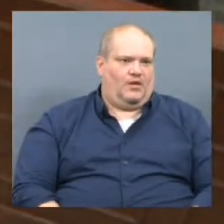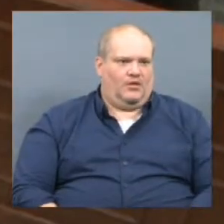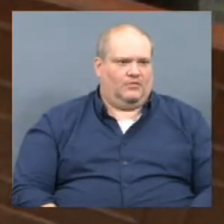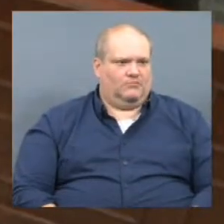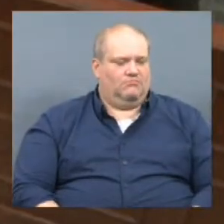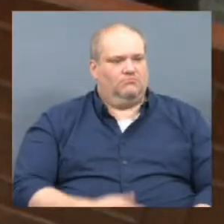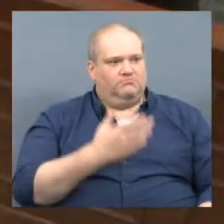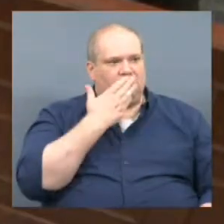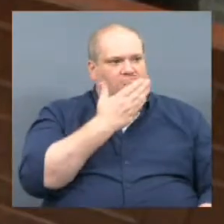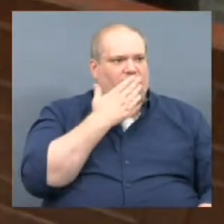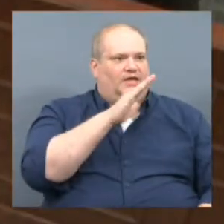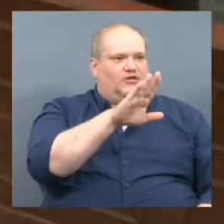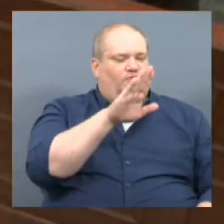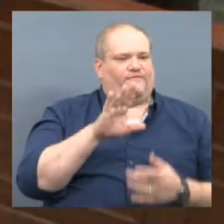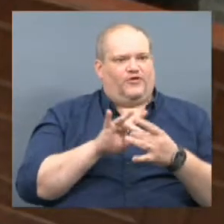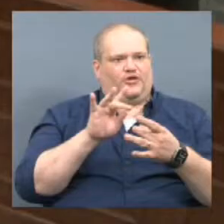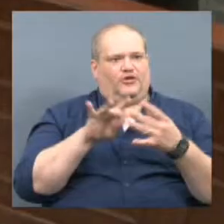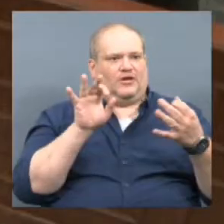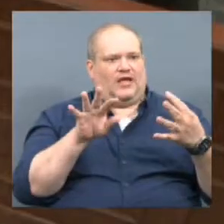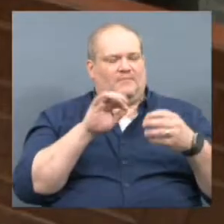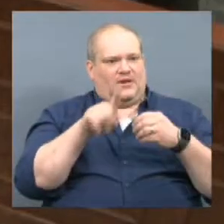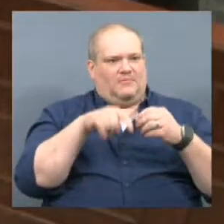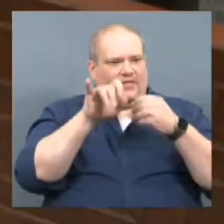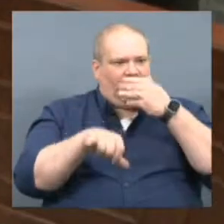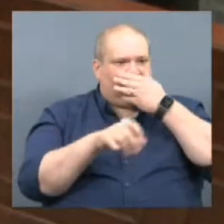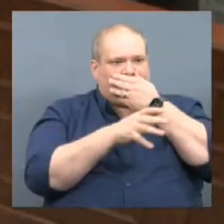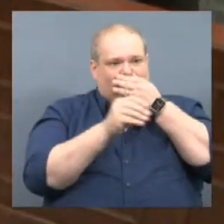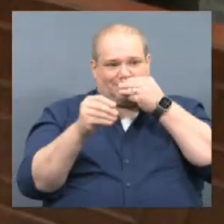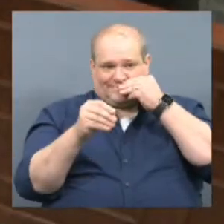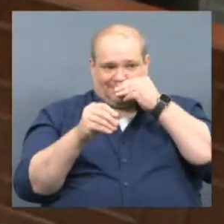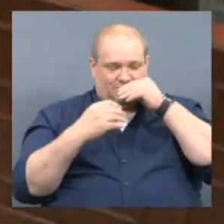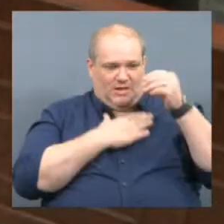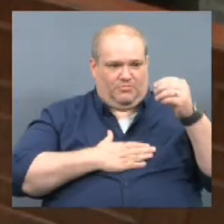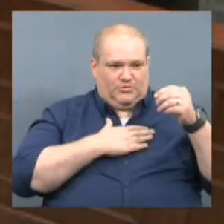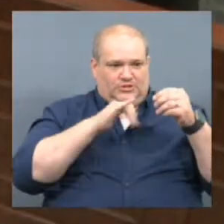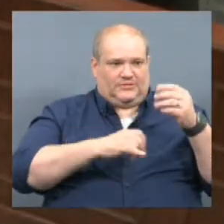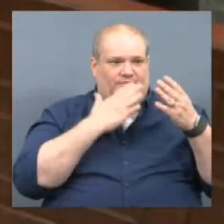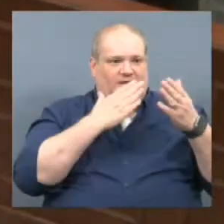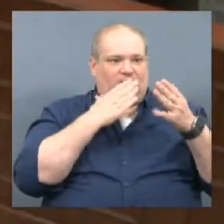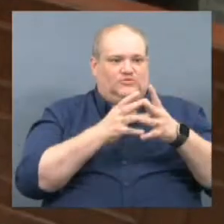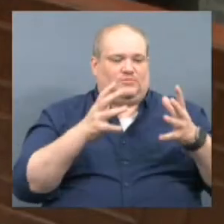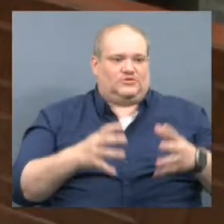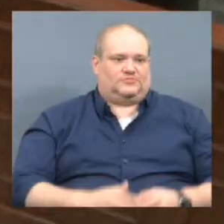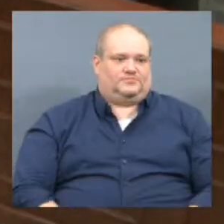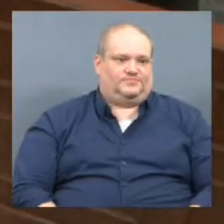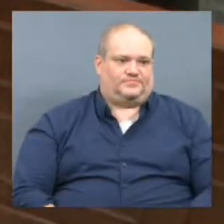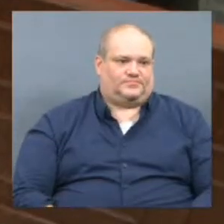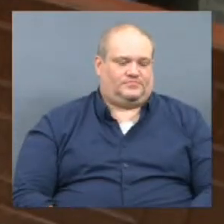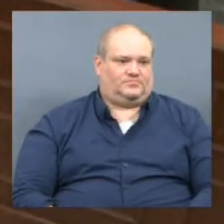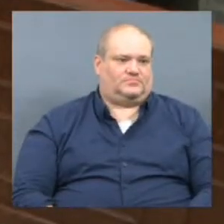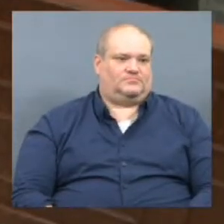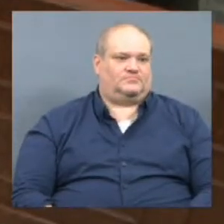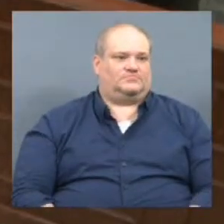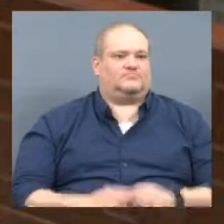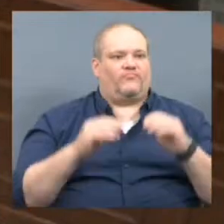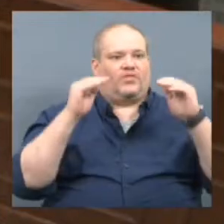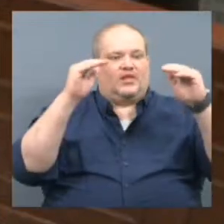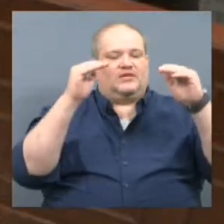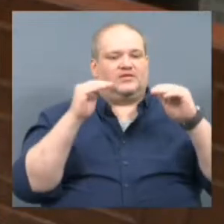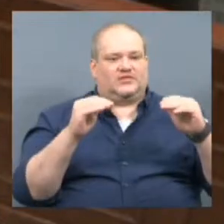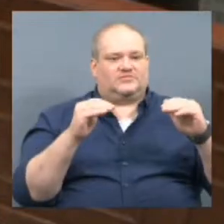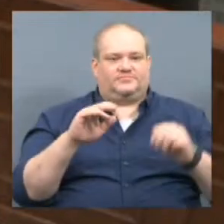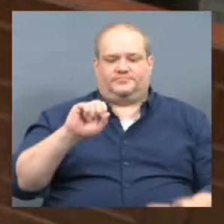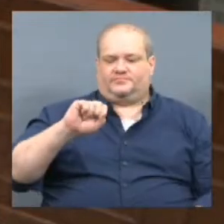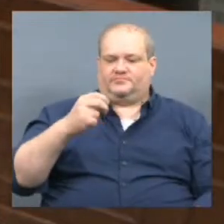Definitely thank you for your comments on this, and we appreciate it. Thank you, Sure. Mr. Stewart. Next one is Sharon